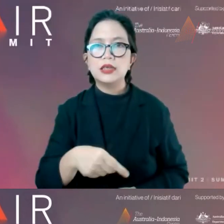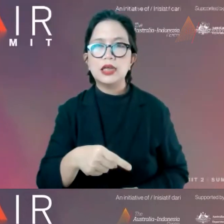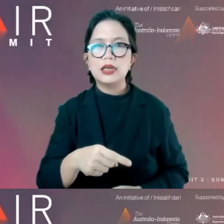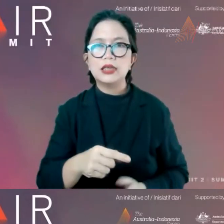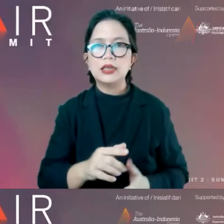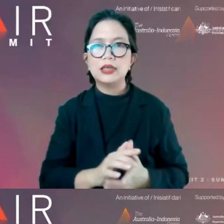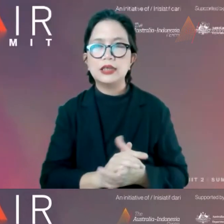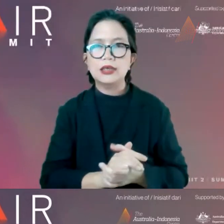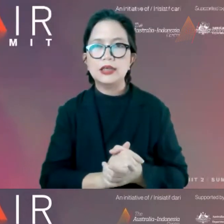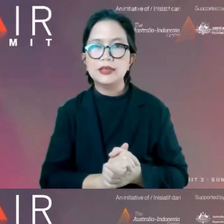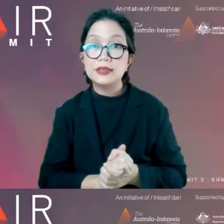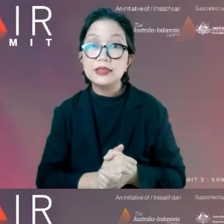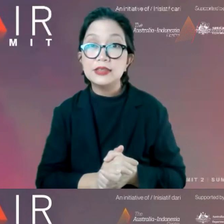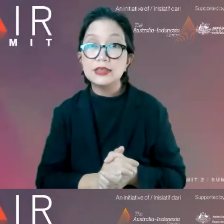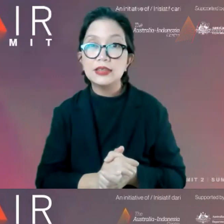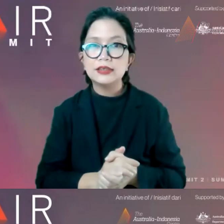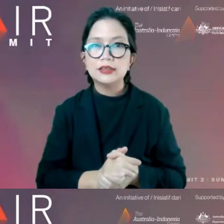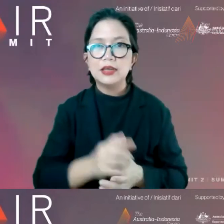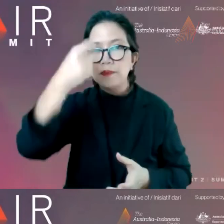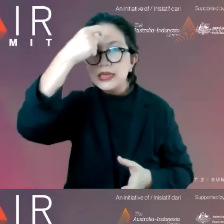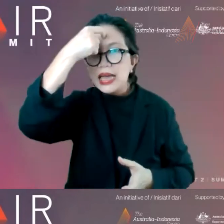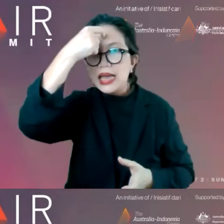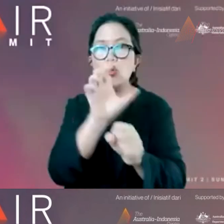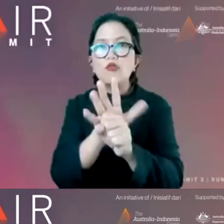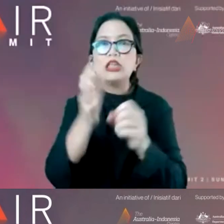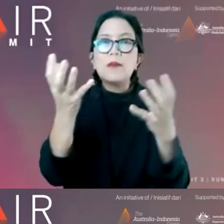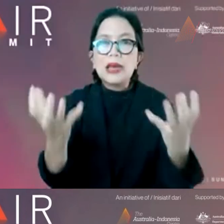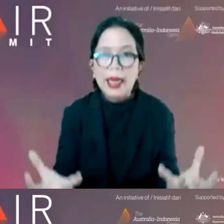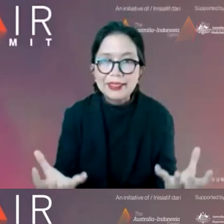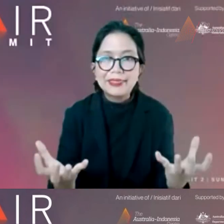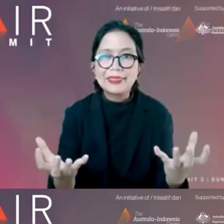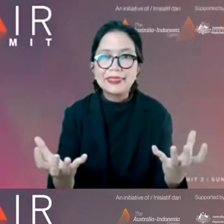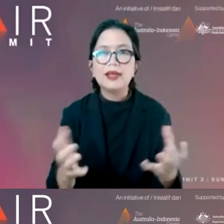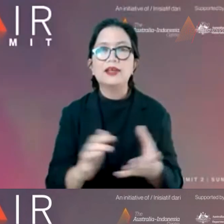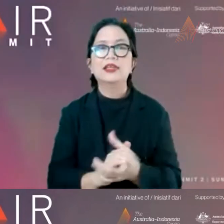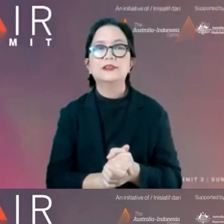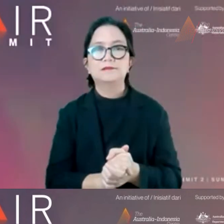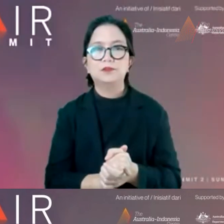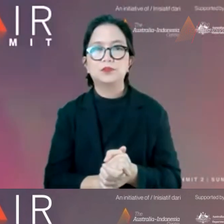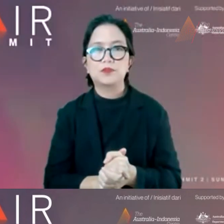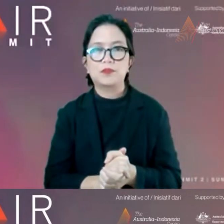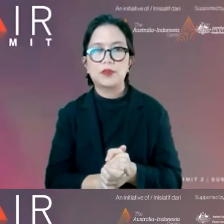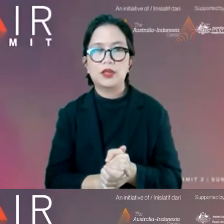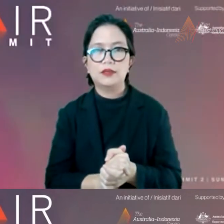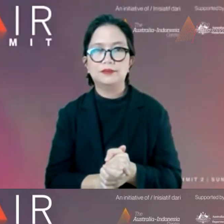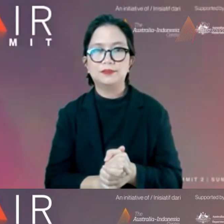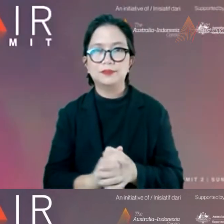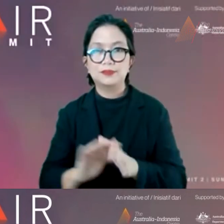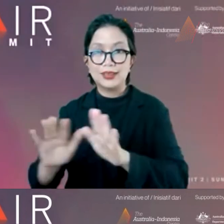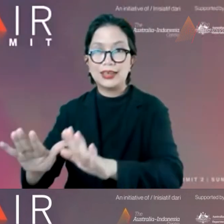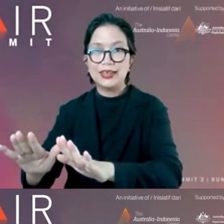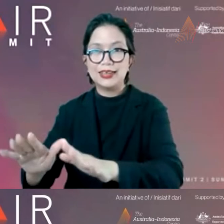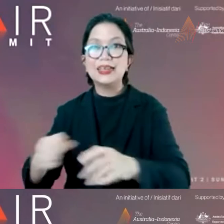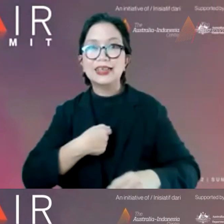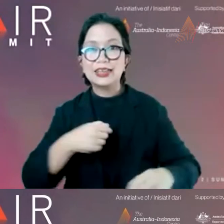Okay. Yes. Look, sadly, we have to leave it there. I would like to talk about this a lot more. There's so much more ground